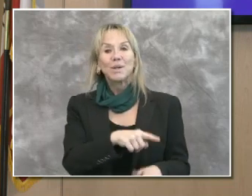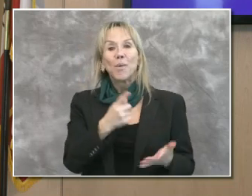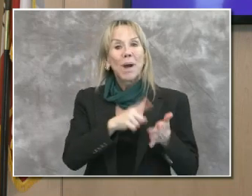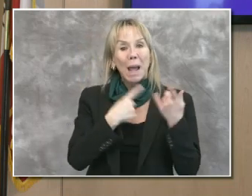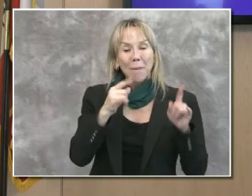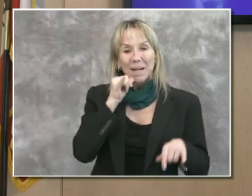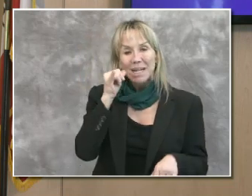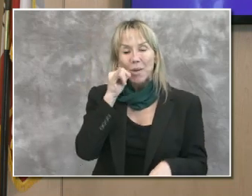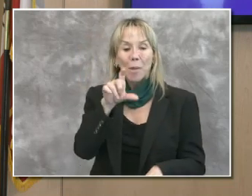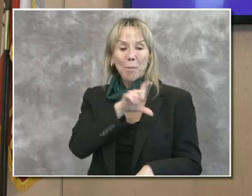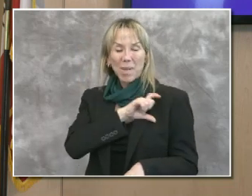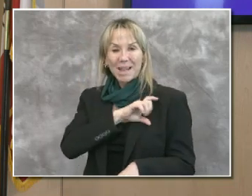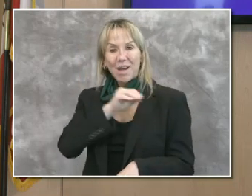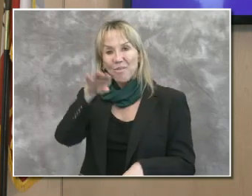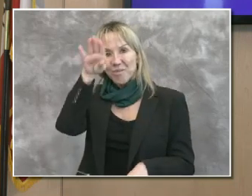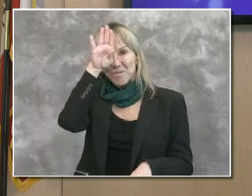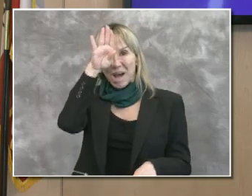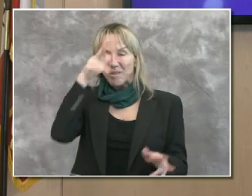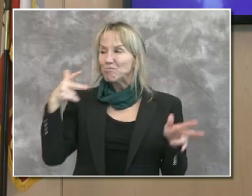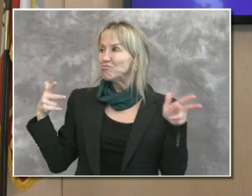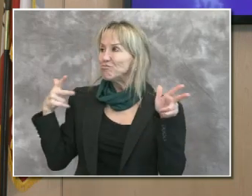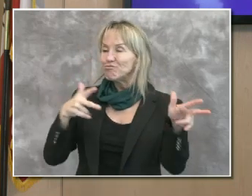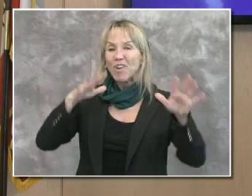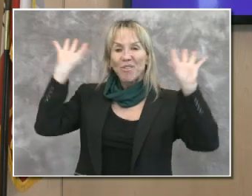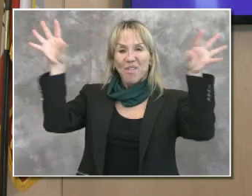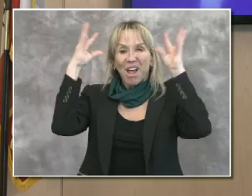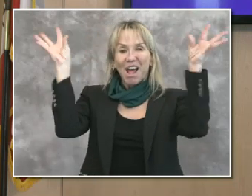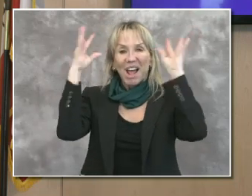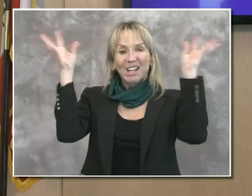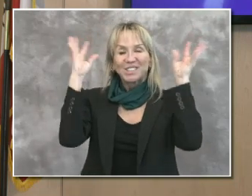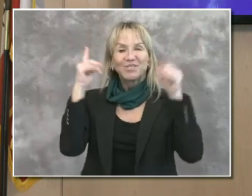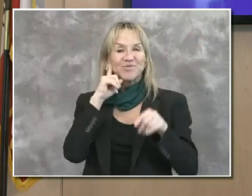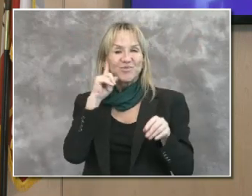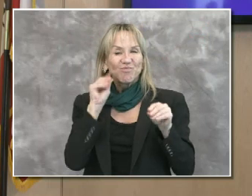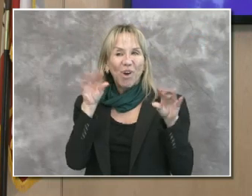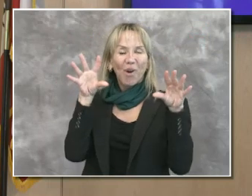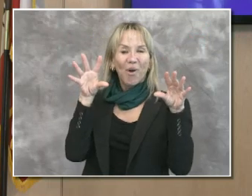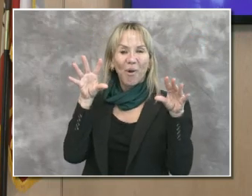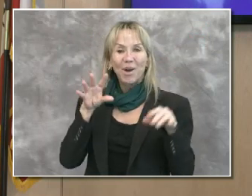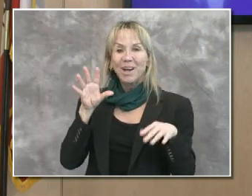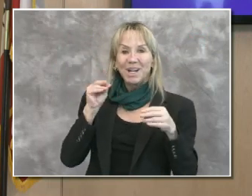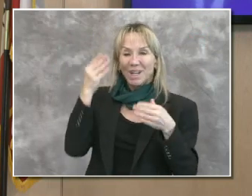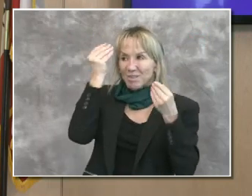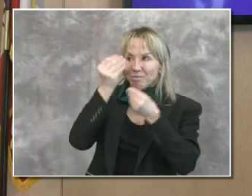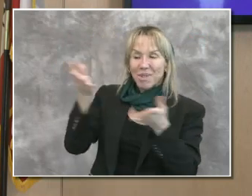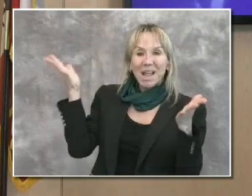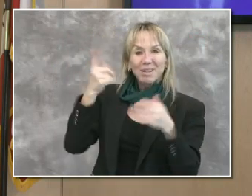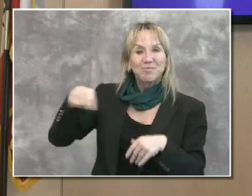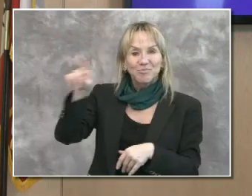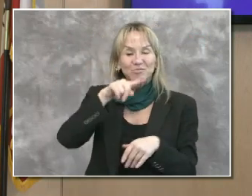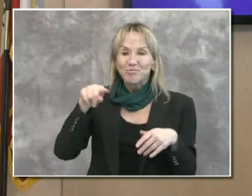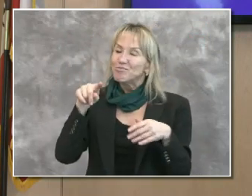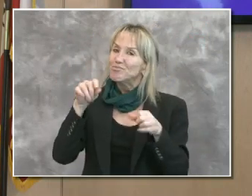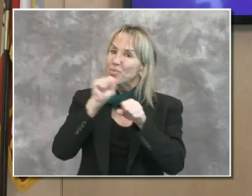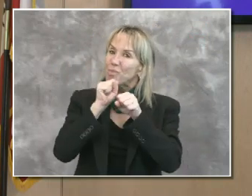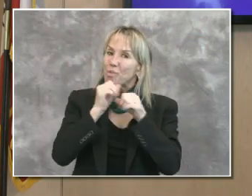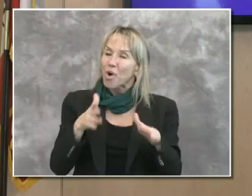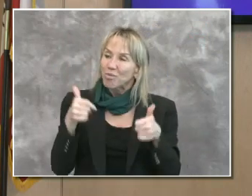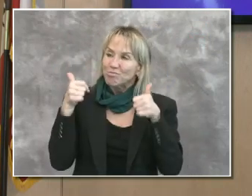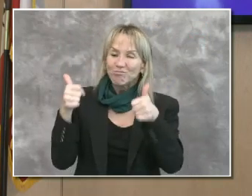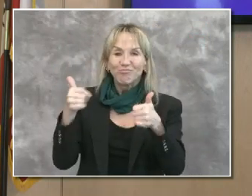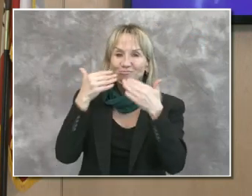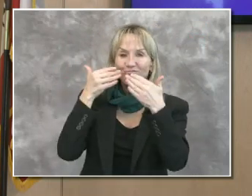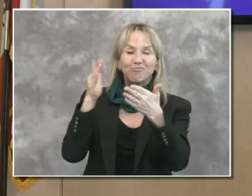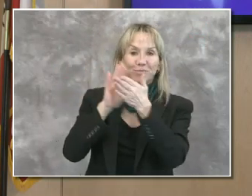department. They flashed their lights and turned on their sirens to thank those healthcare workers on the front line of the fight against